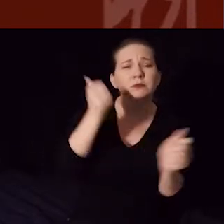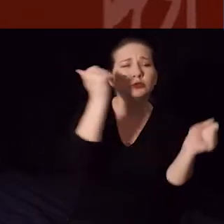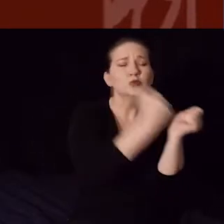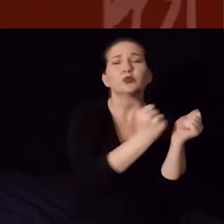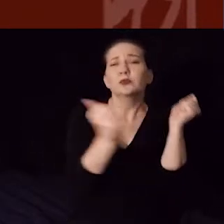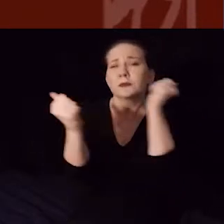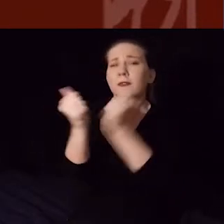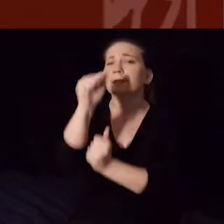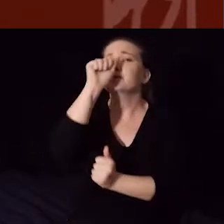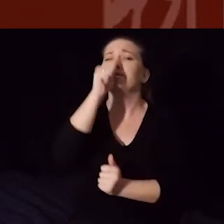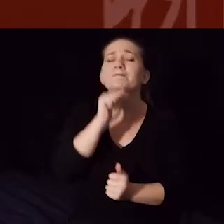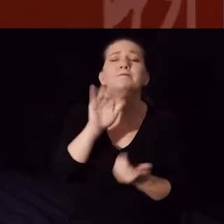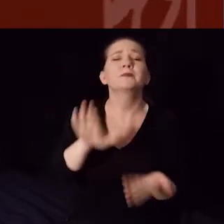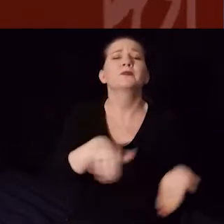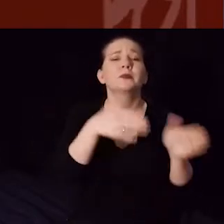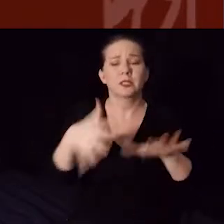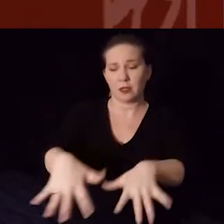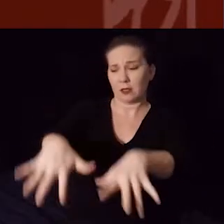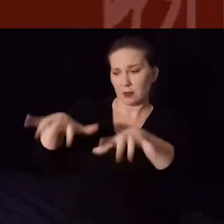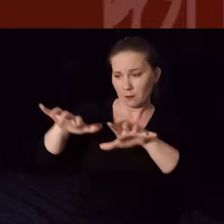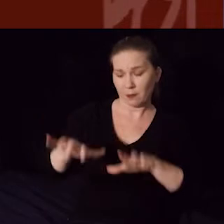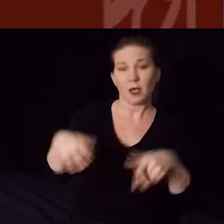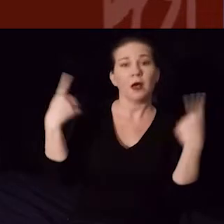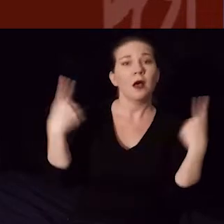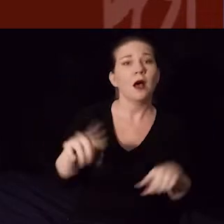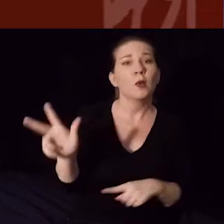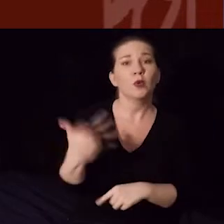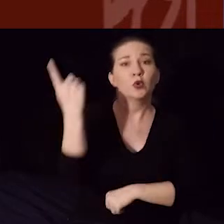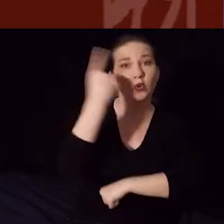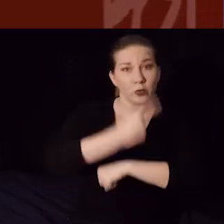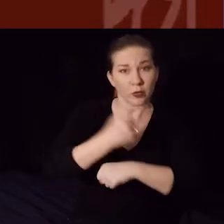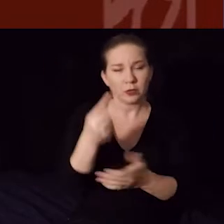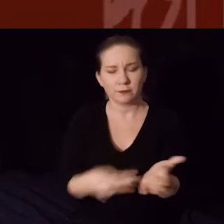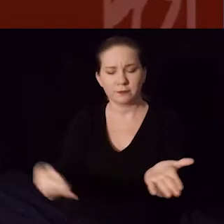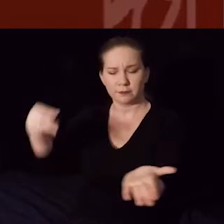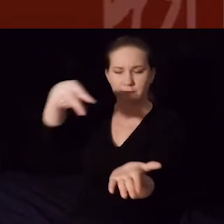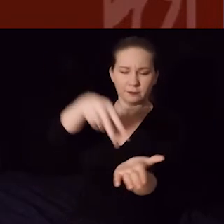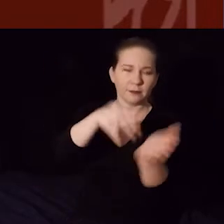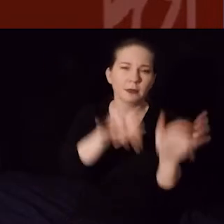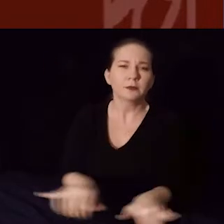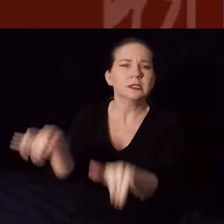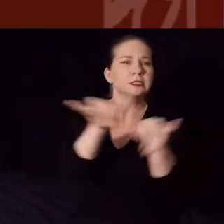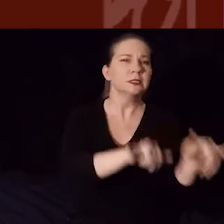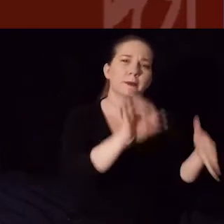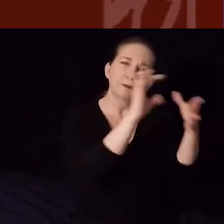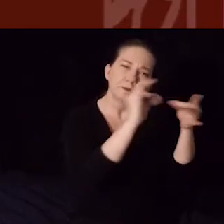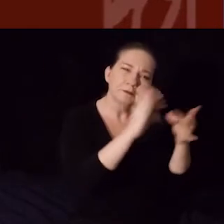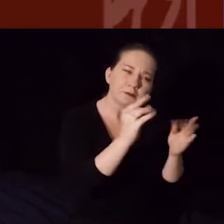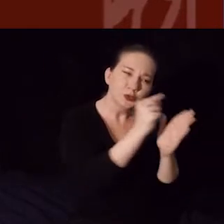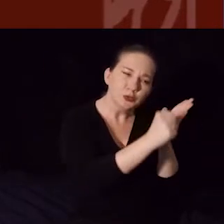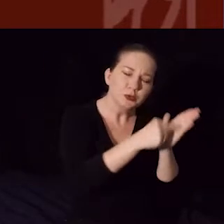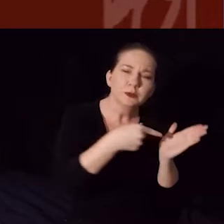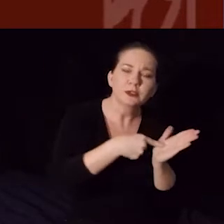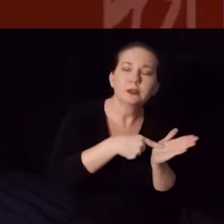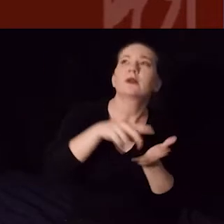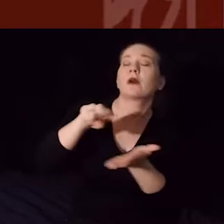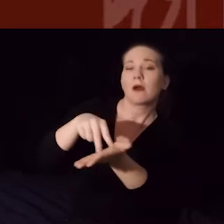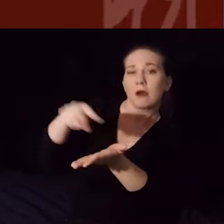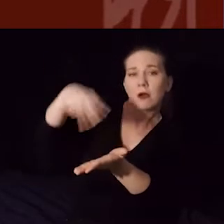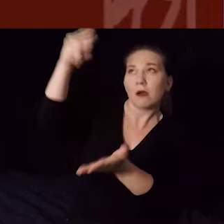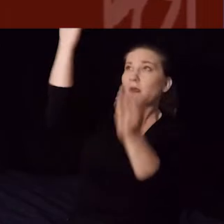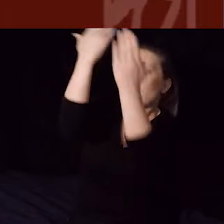Pontius Pilate. He suffered death and was buried. On the third day, he rose again in accordance with the